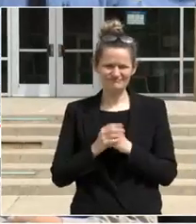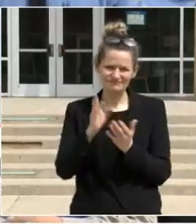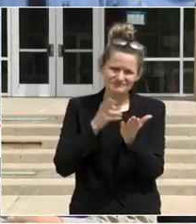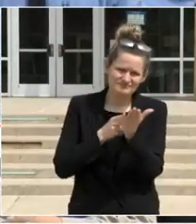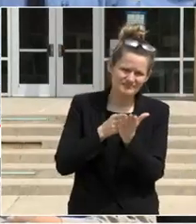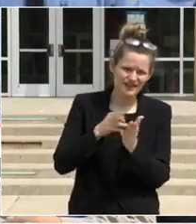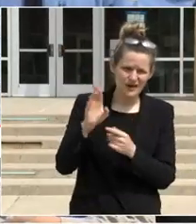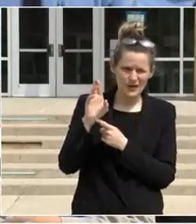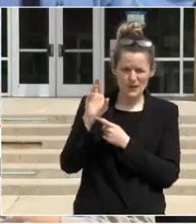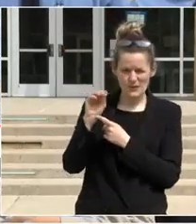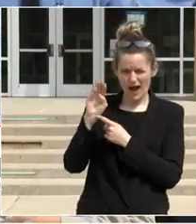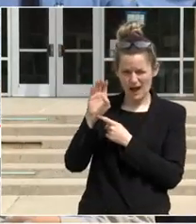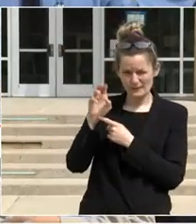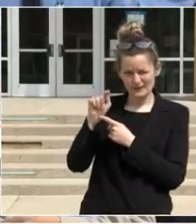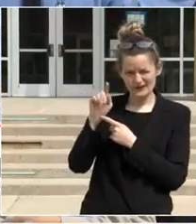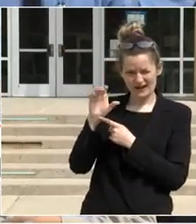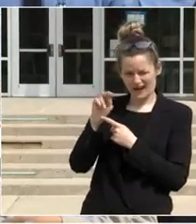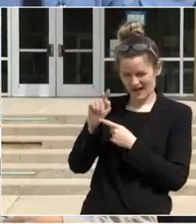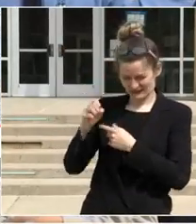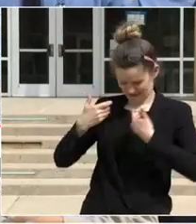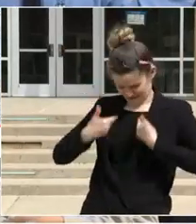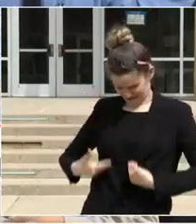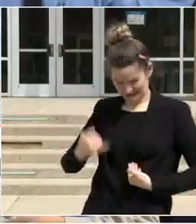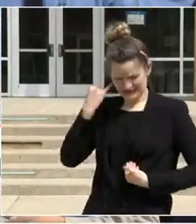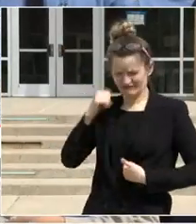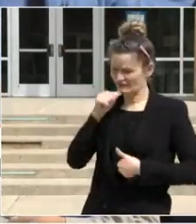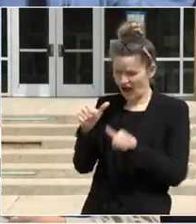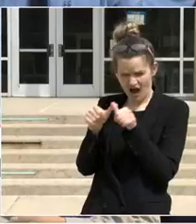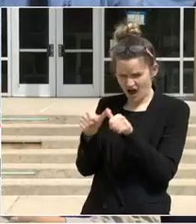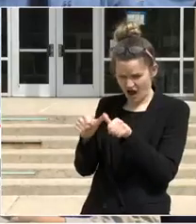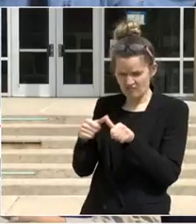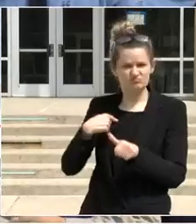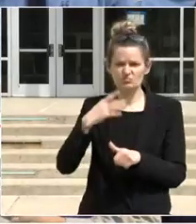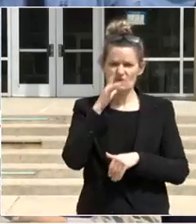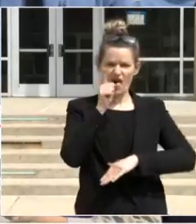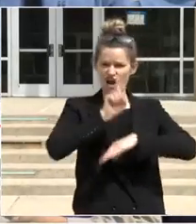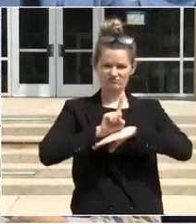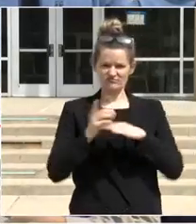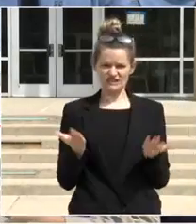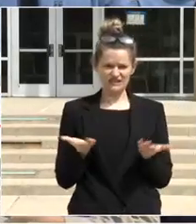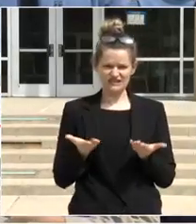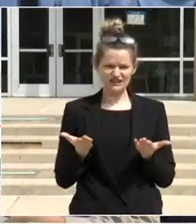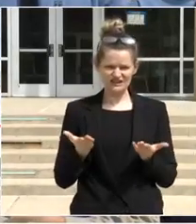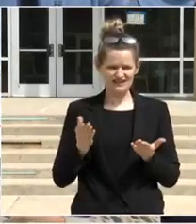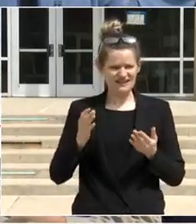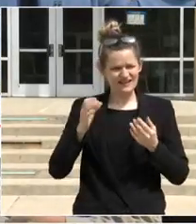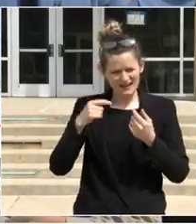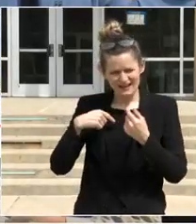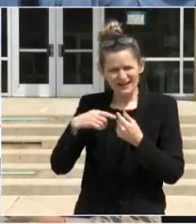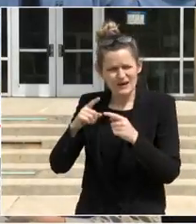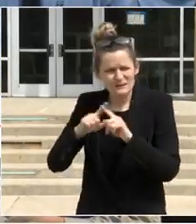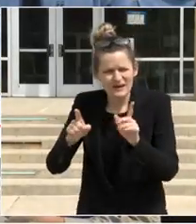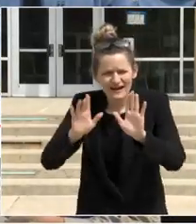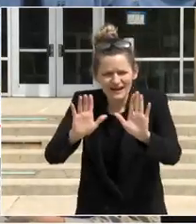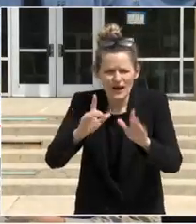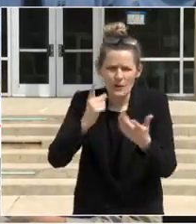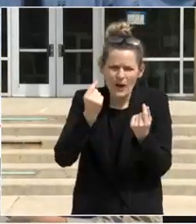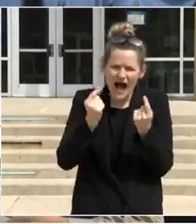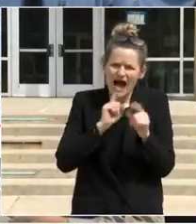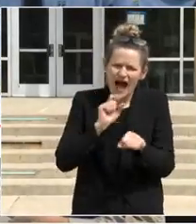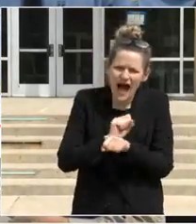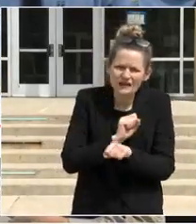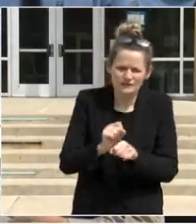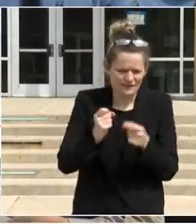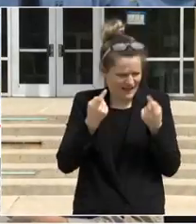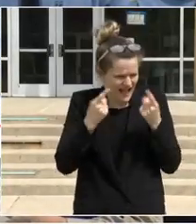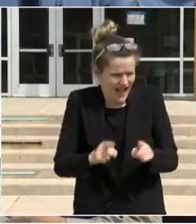here today. It didn't come with it certainly didn't come without its struggles, but the realization of what these young people, the investments that's being